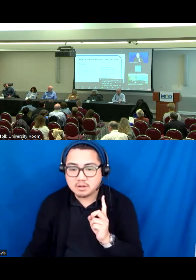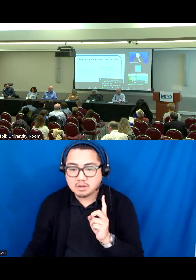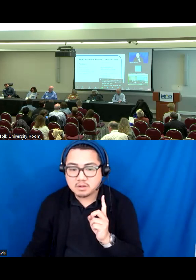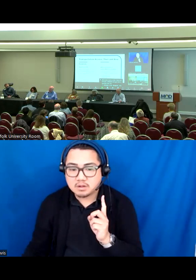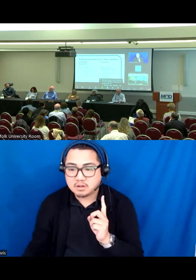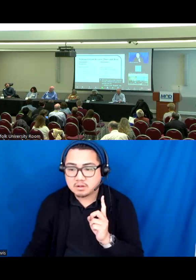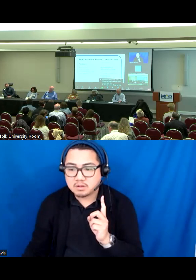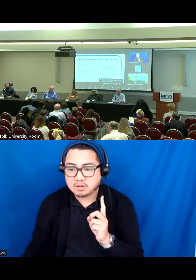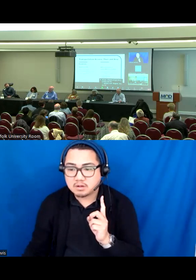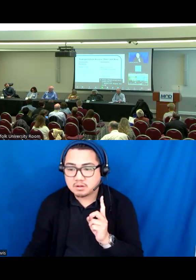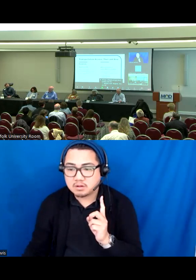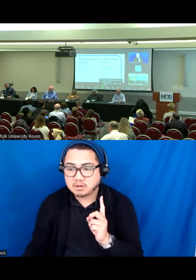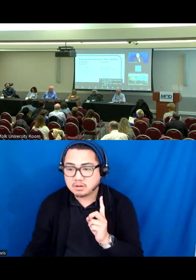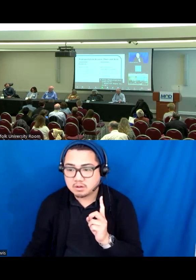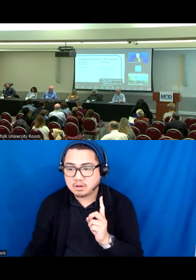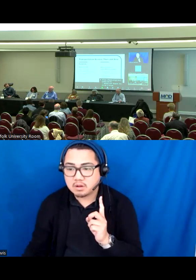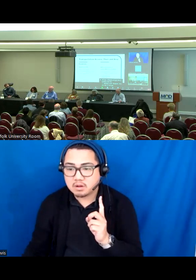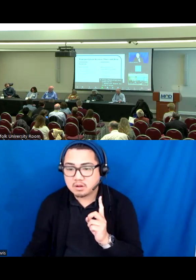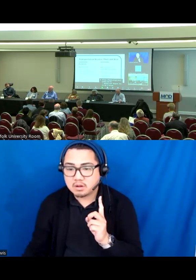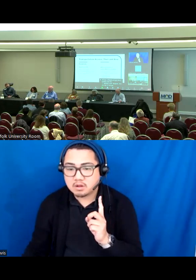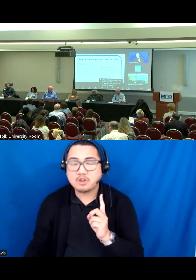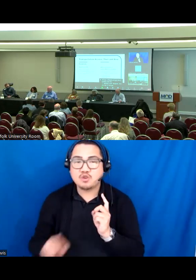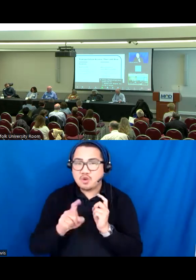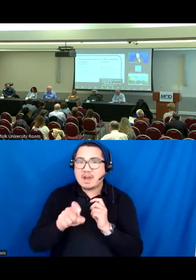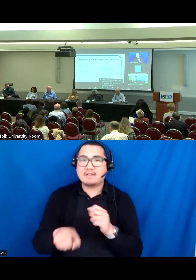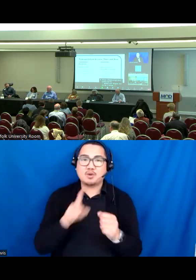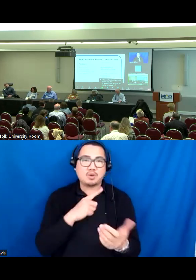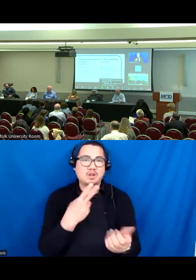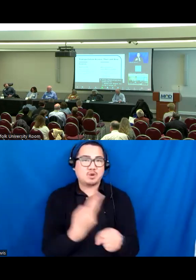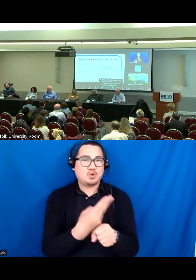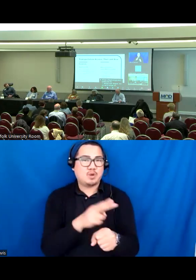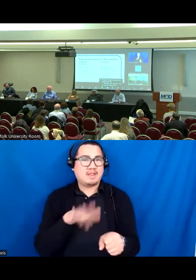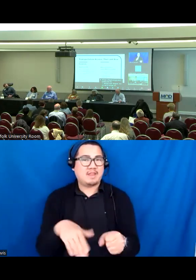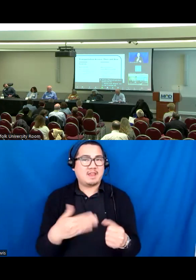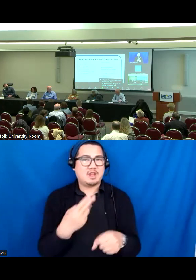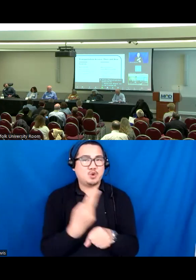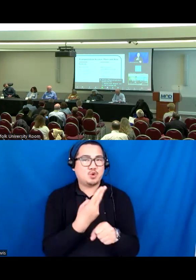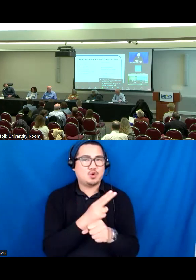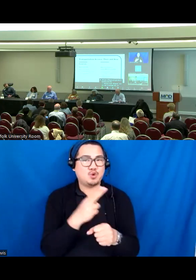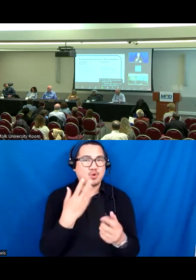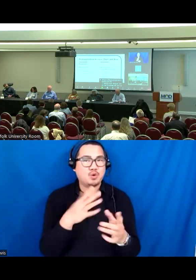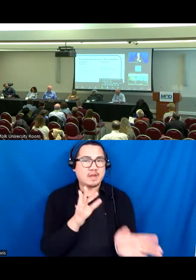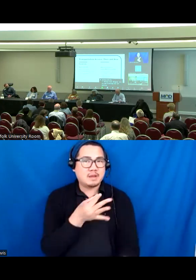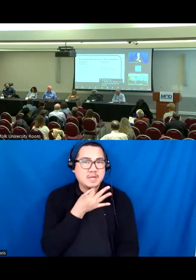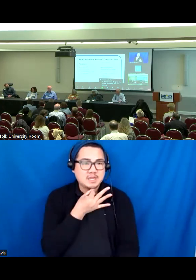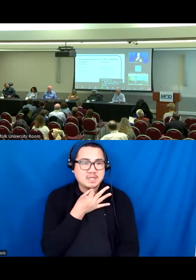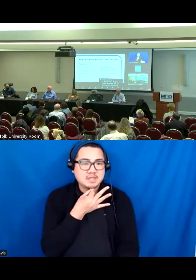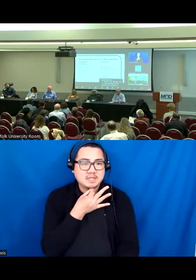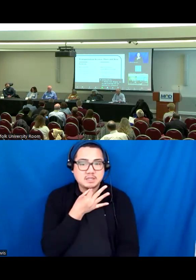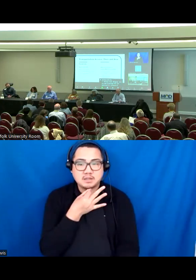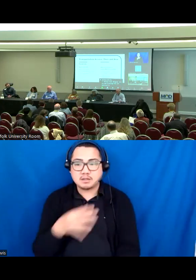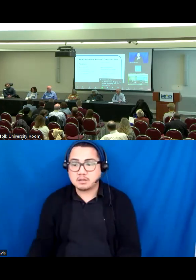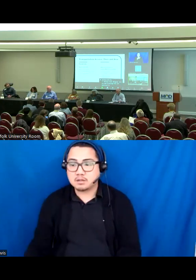leverage that user expertise into subject matter expertise.